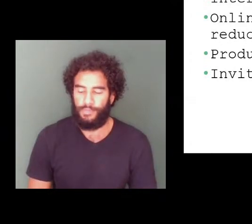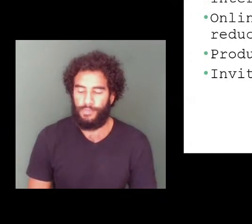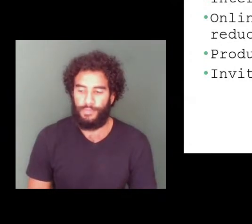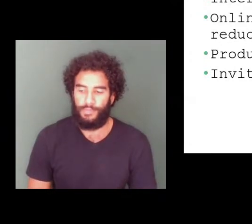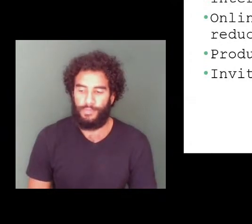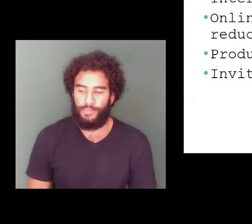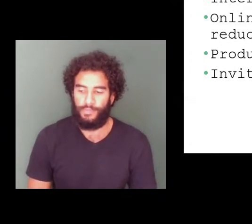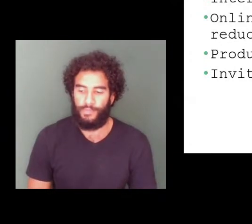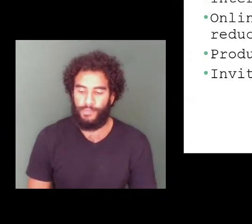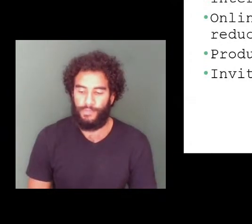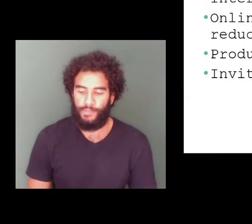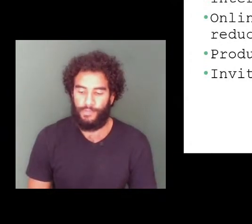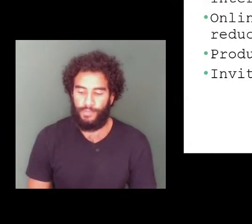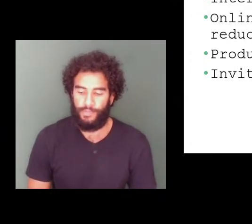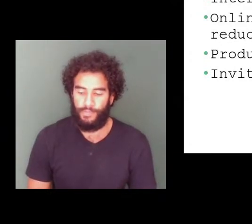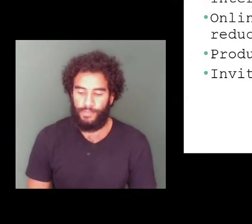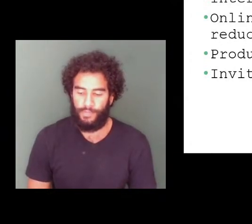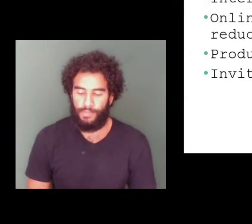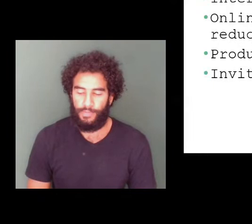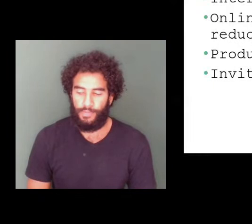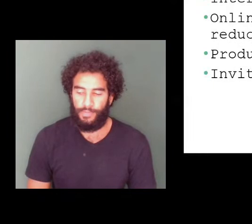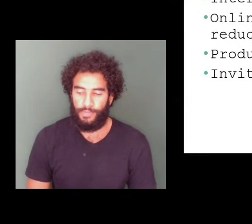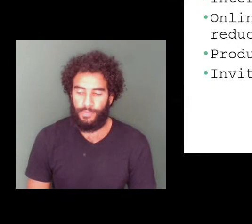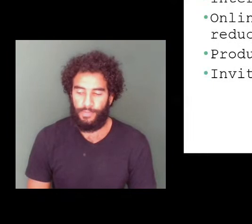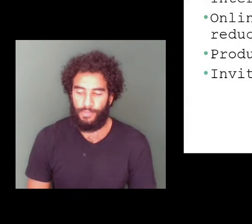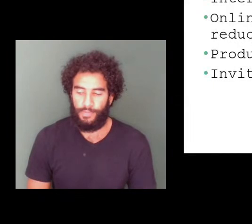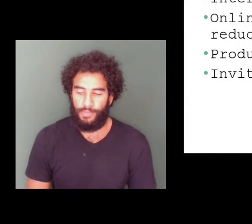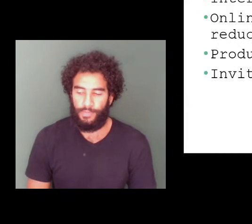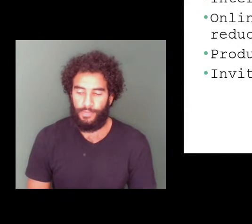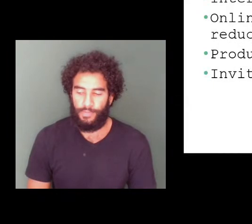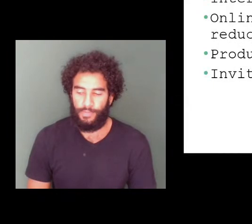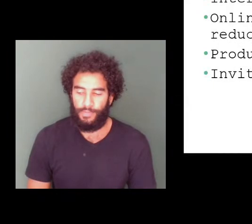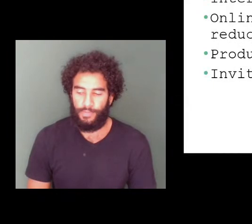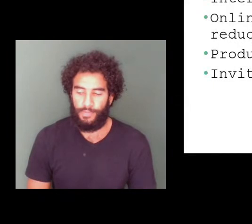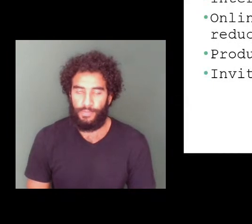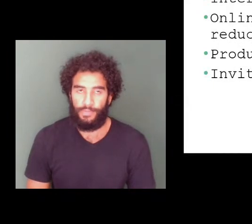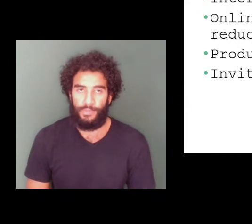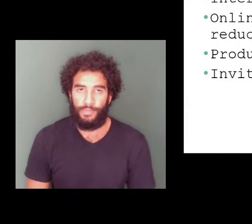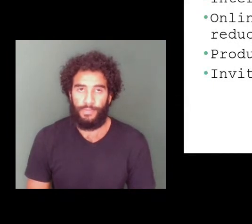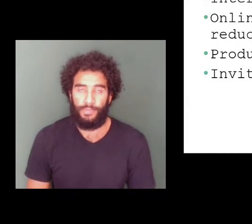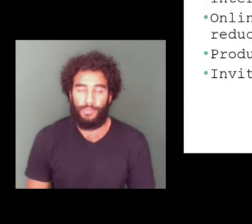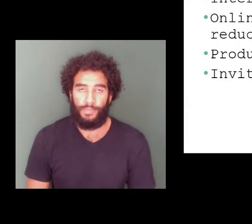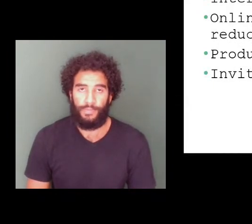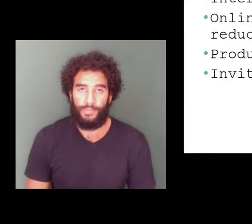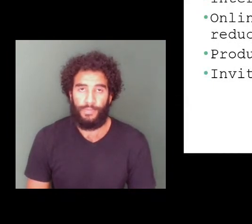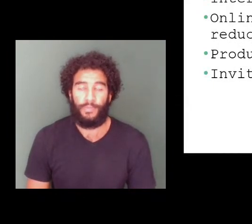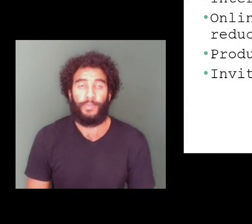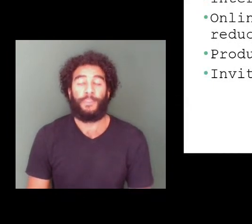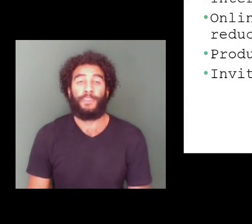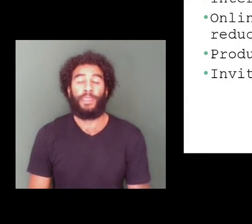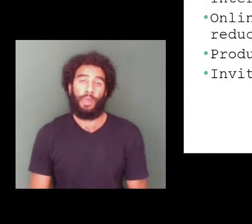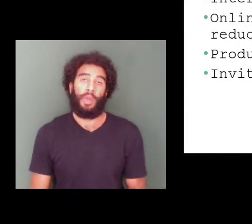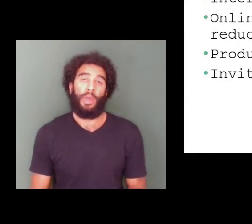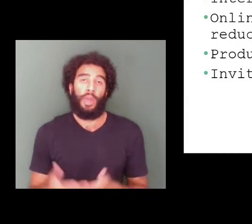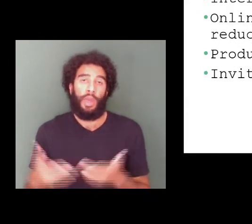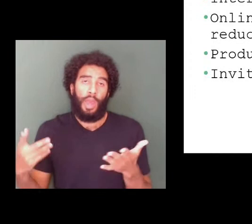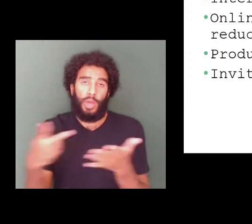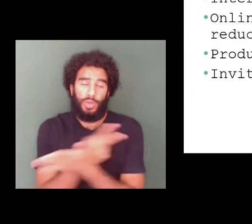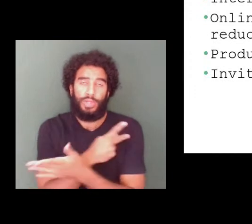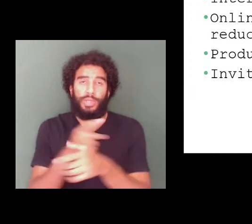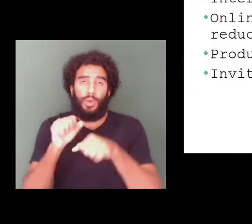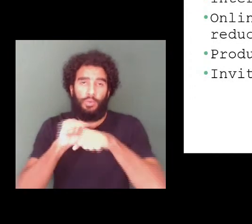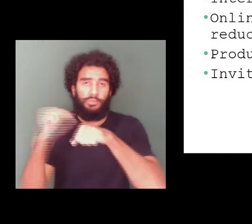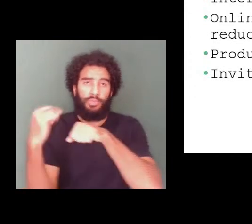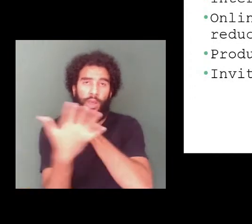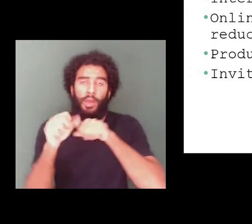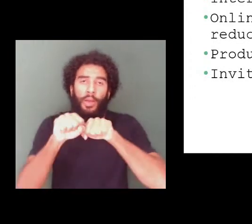we were seeing, or COVID years, I guess, the last couple of years, that industry was really taking advantage of the pandemic in all of